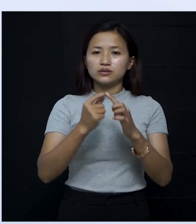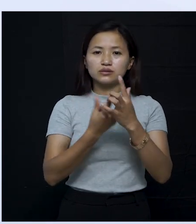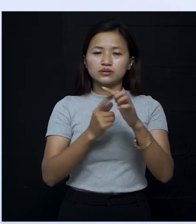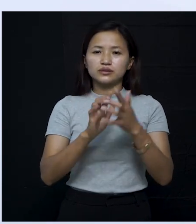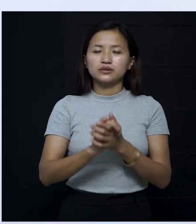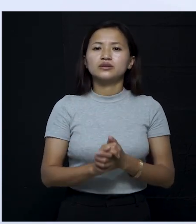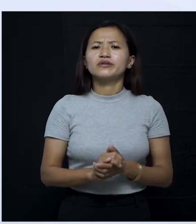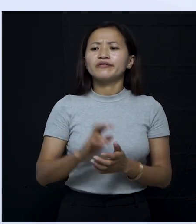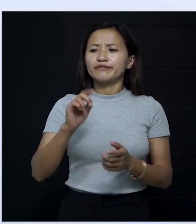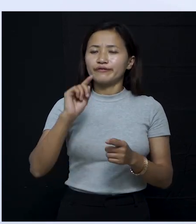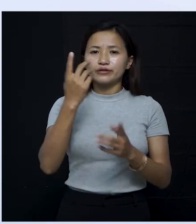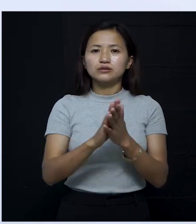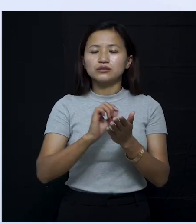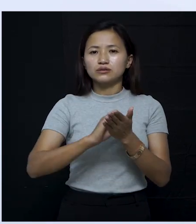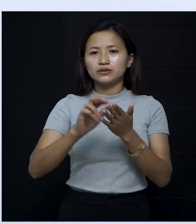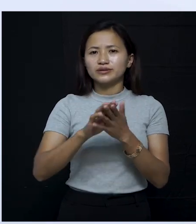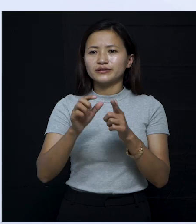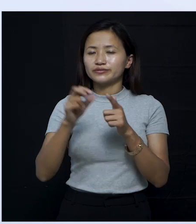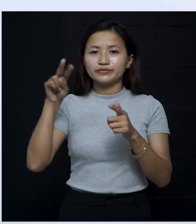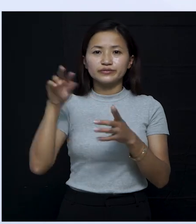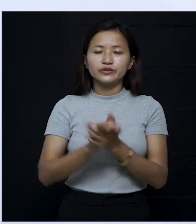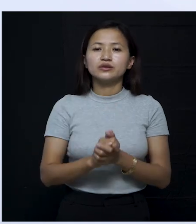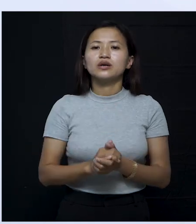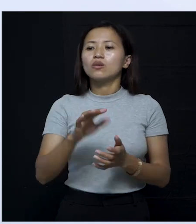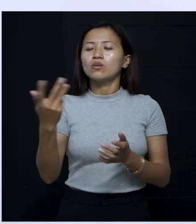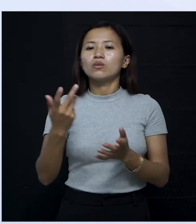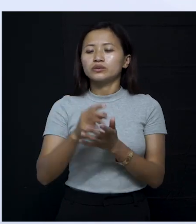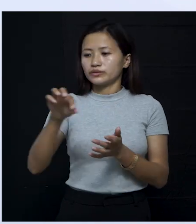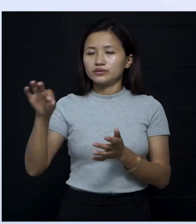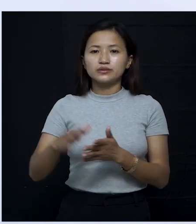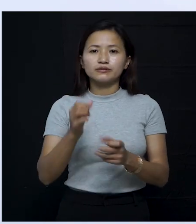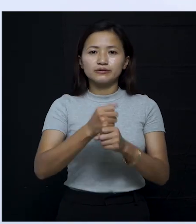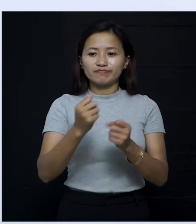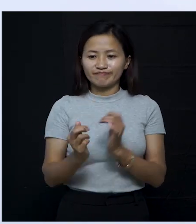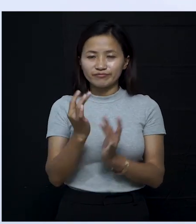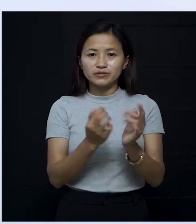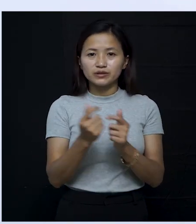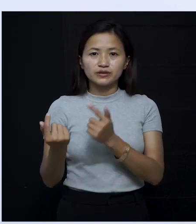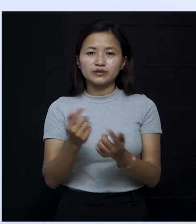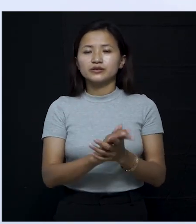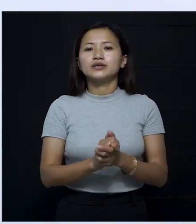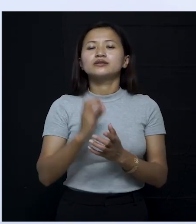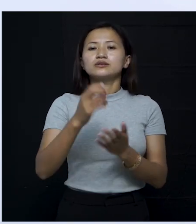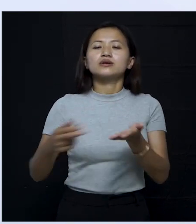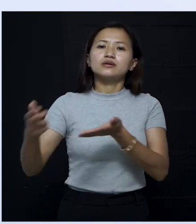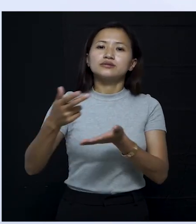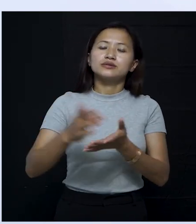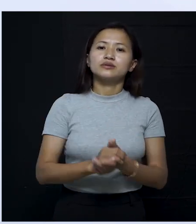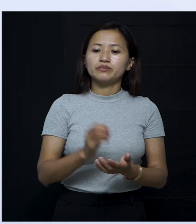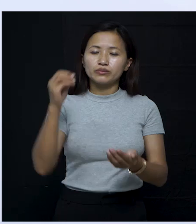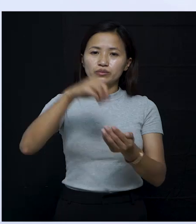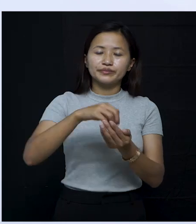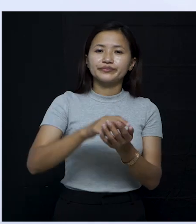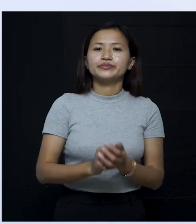definition, okay? Then what does it mean, or what do you find in that garden cultivation? Then you mention all those things,